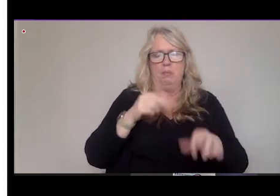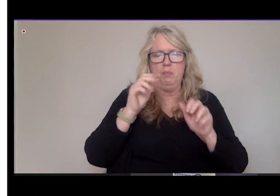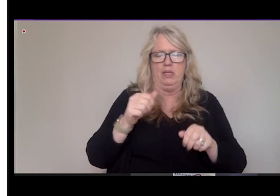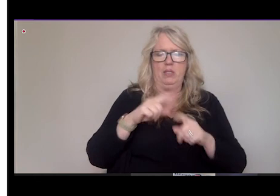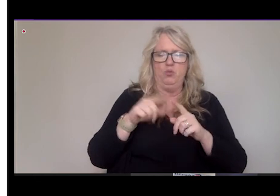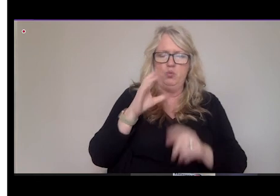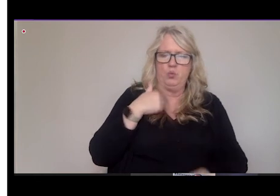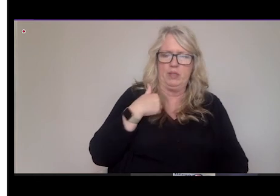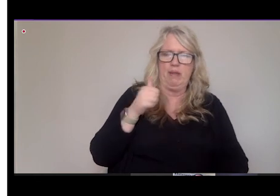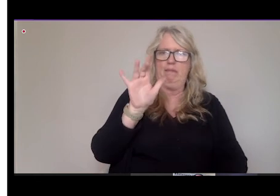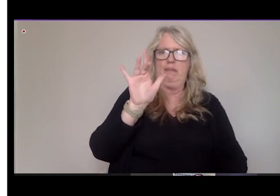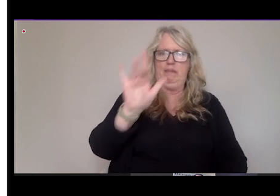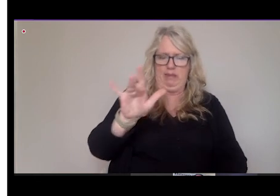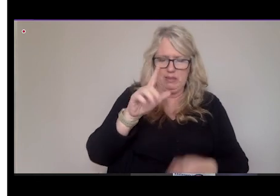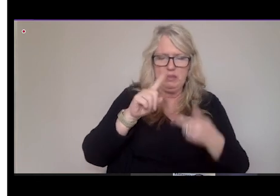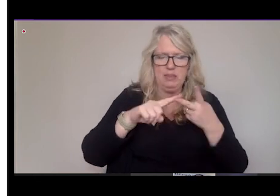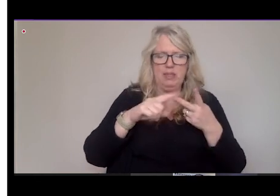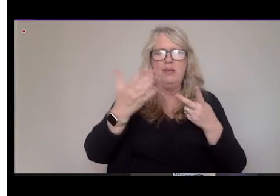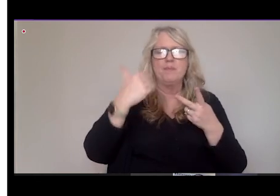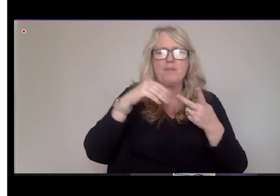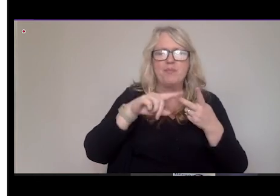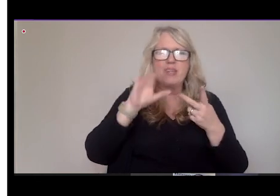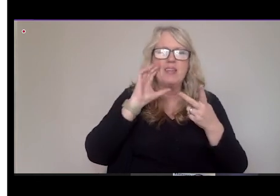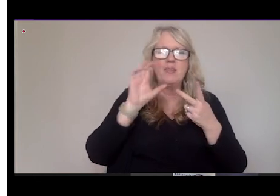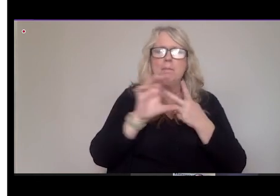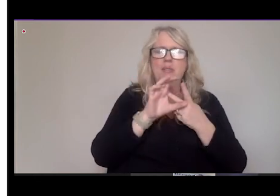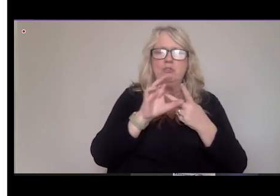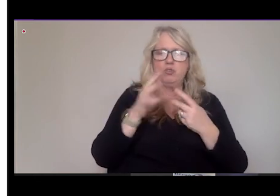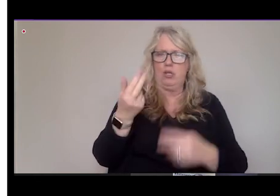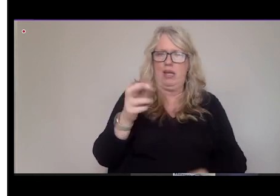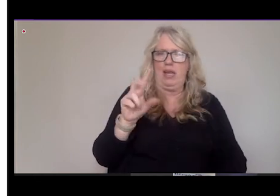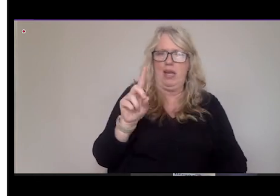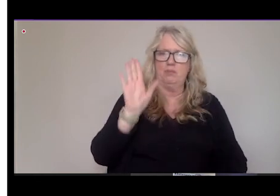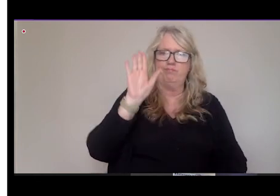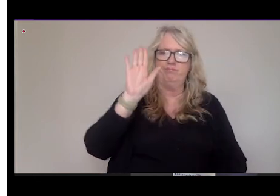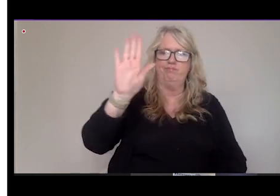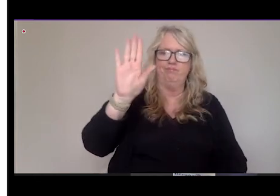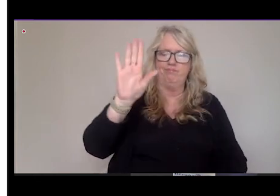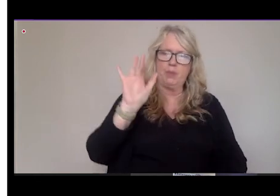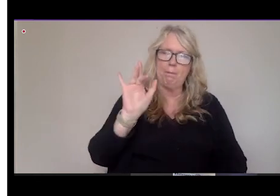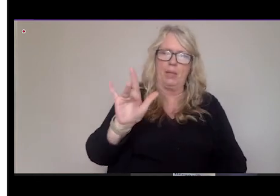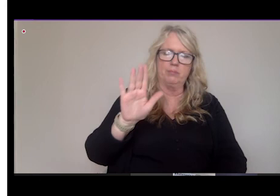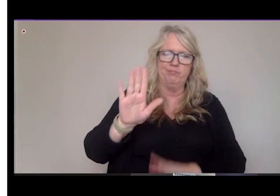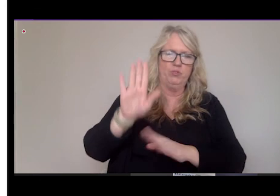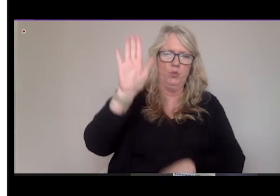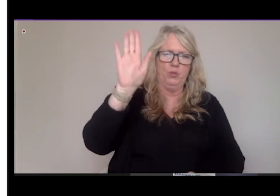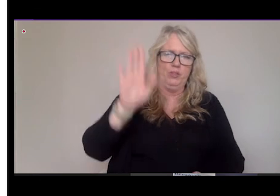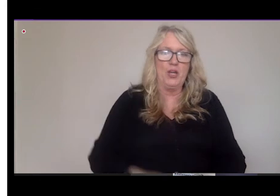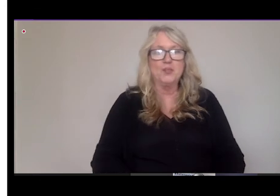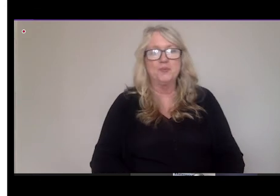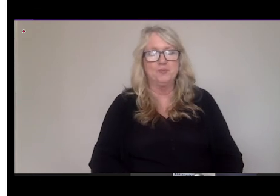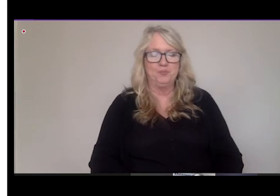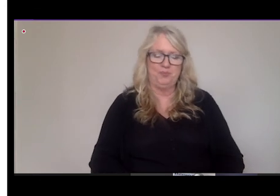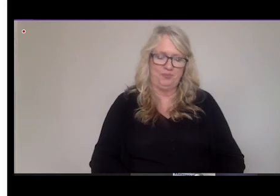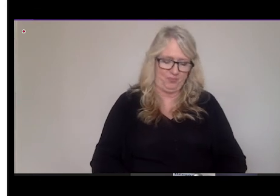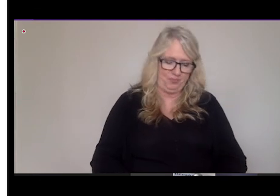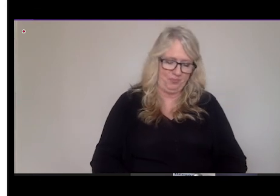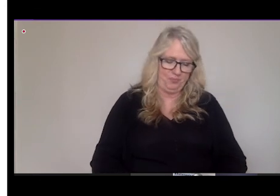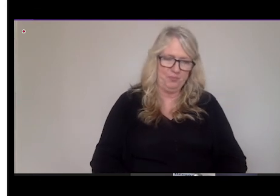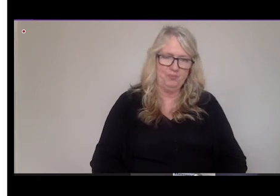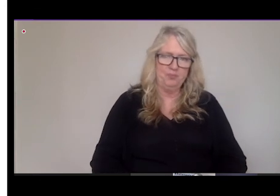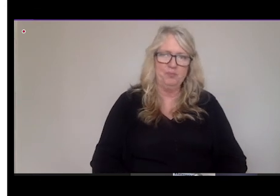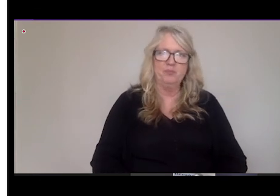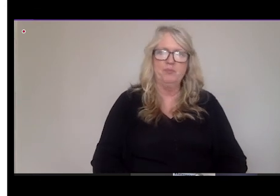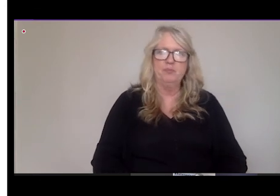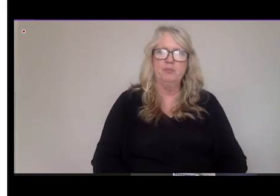that says reactions, and you can click on that, and then there's a picture of a hand, and you would select that if you would like to raise your